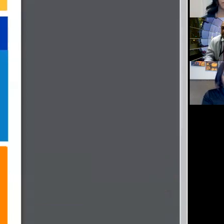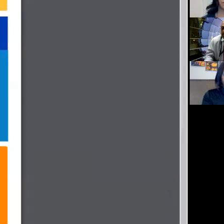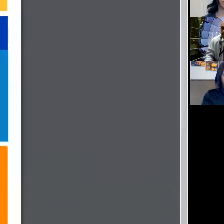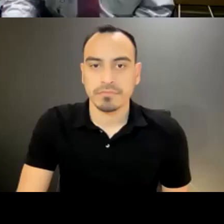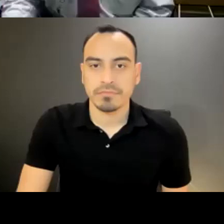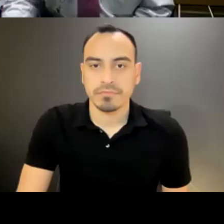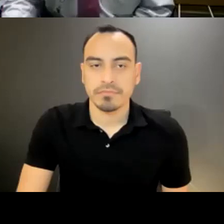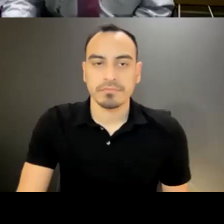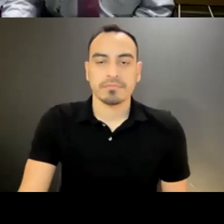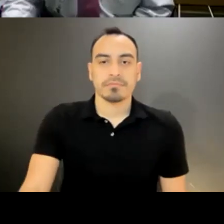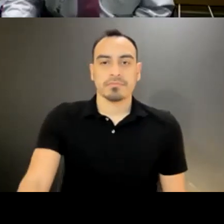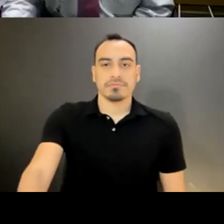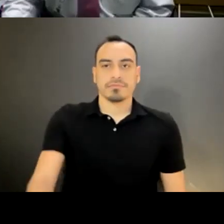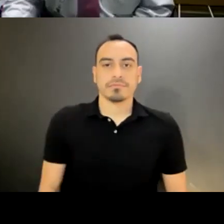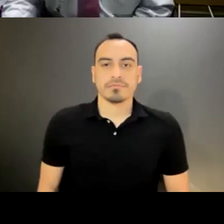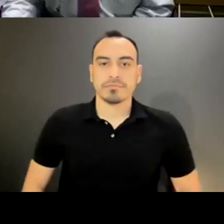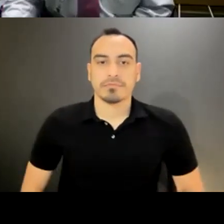Thank you.